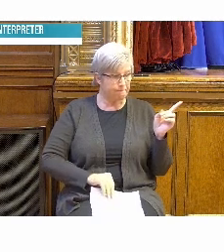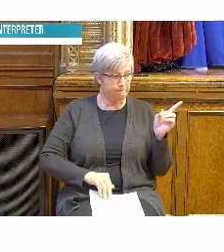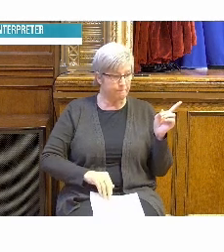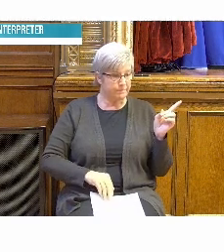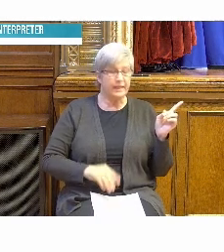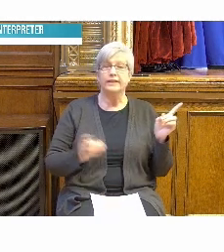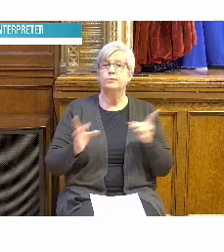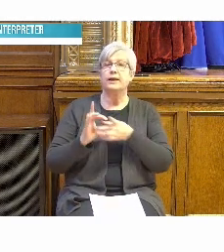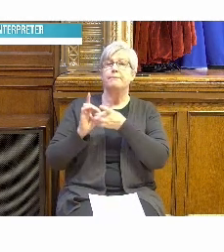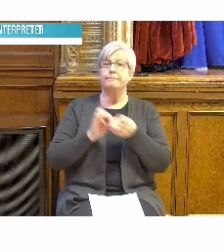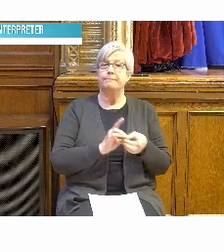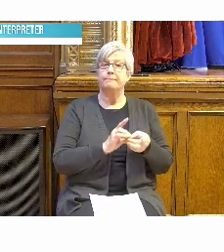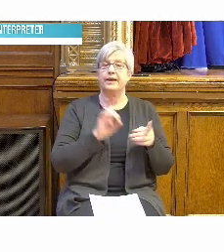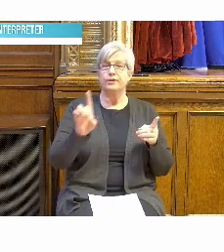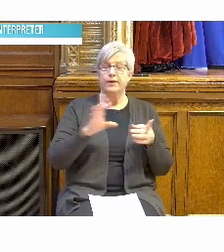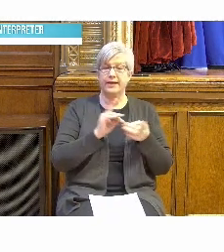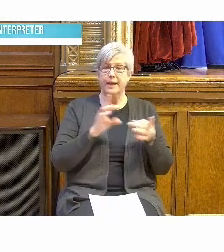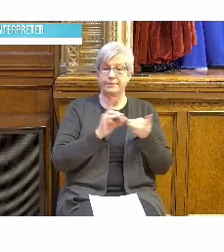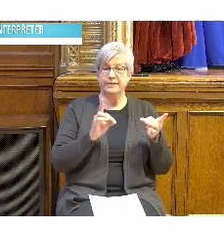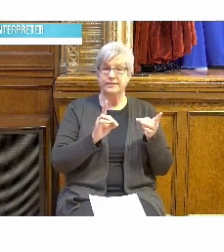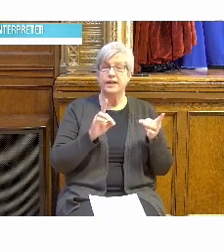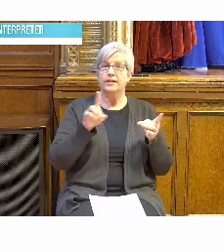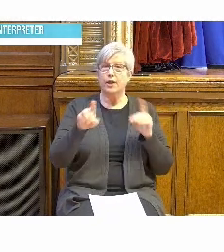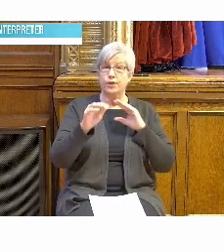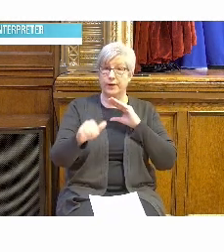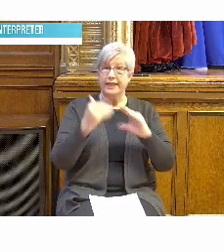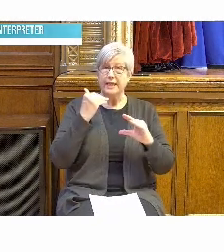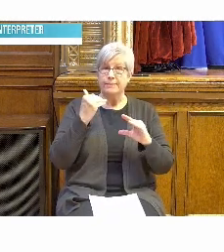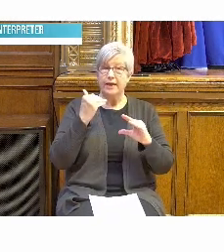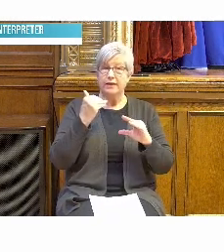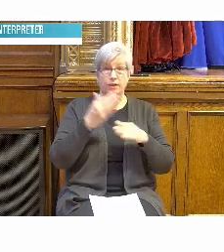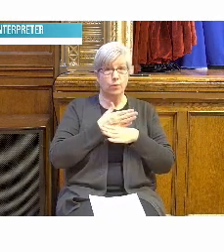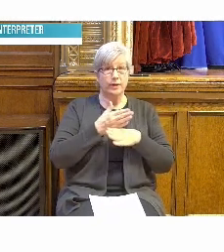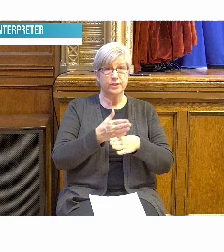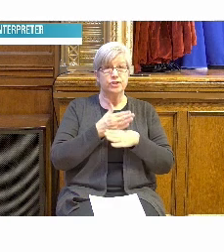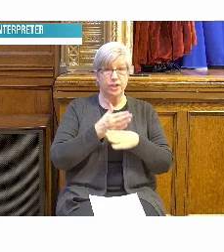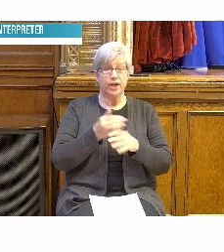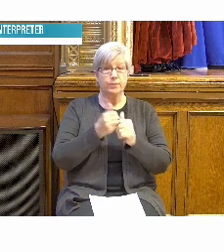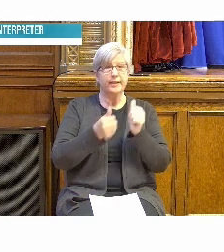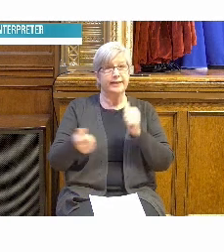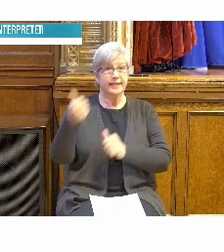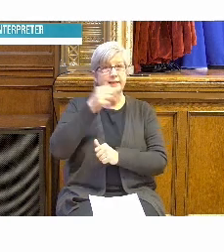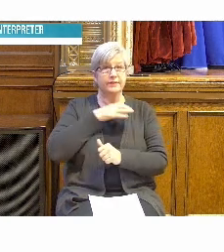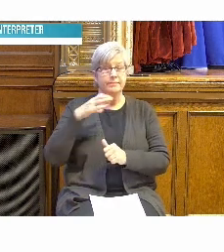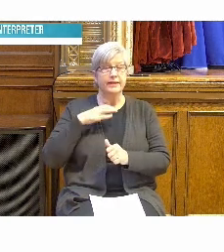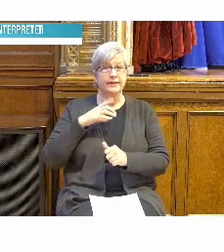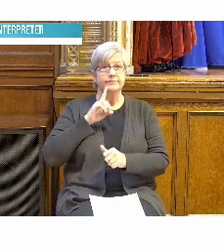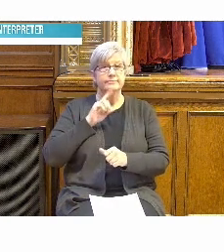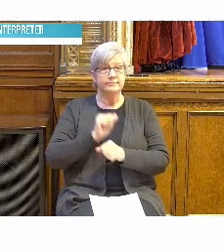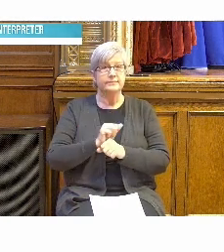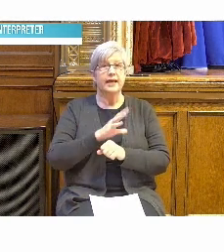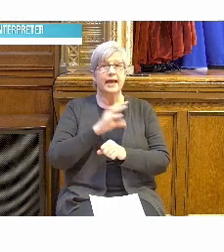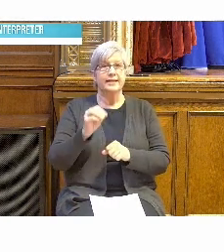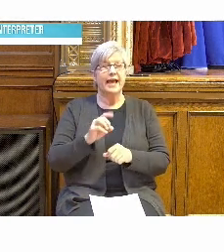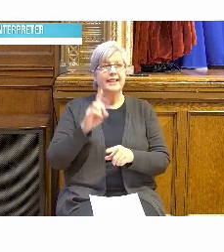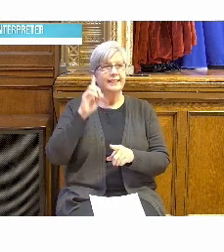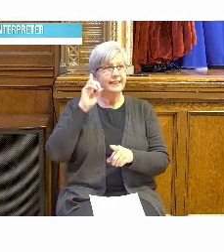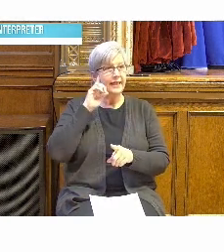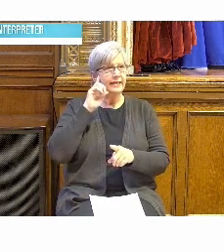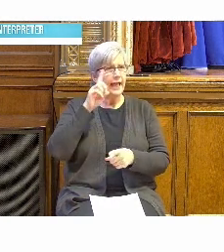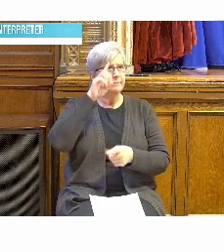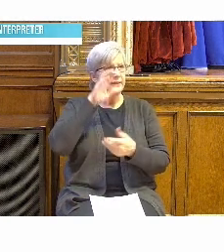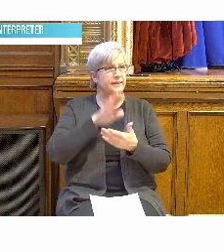up. Your email was shared with the executive committee, and I think